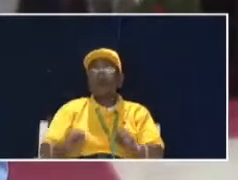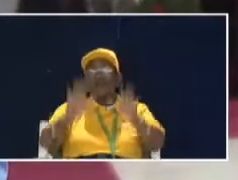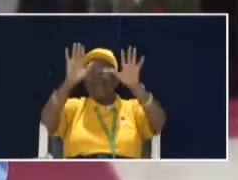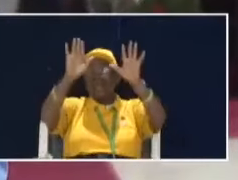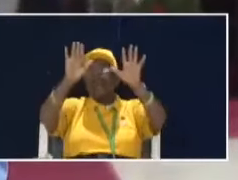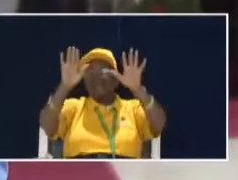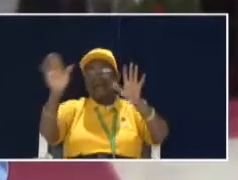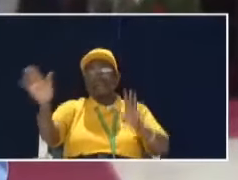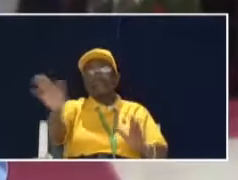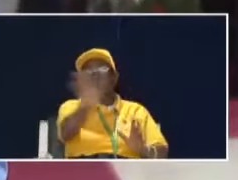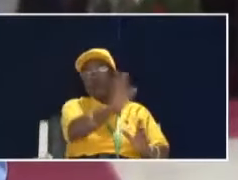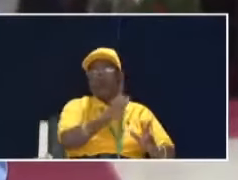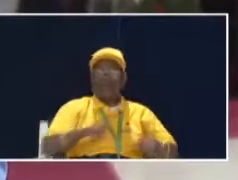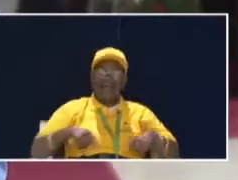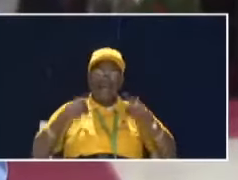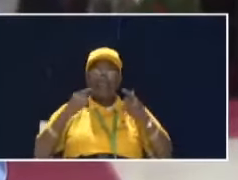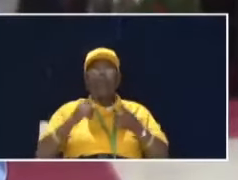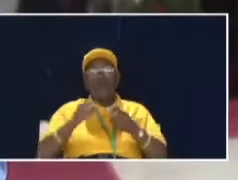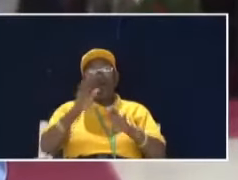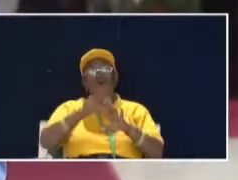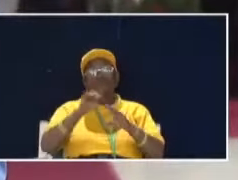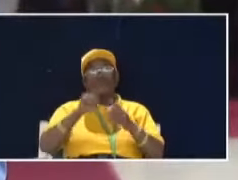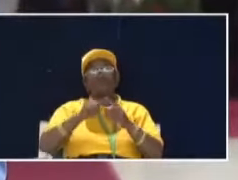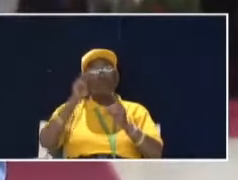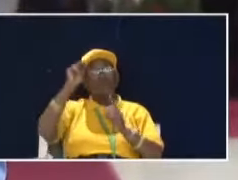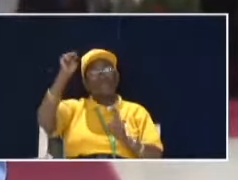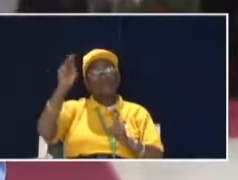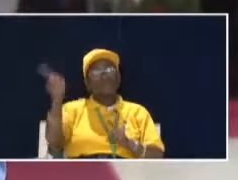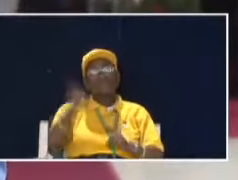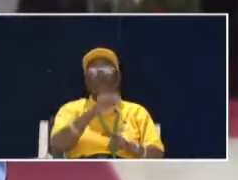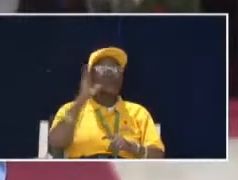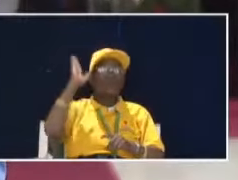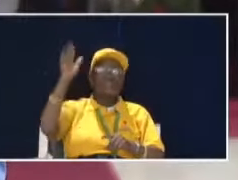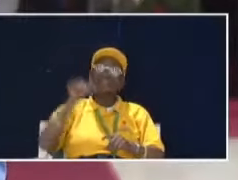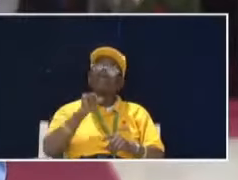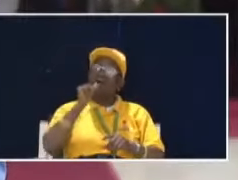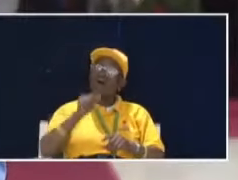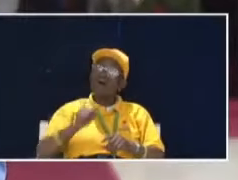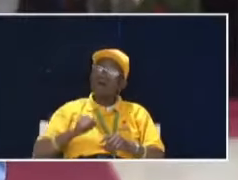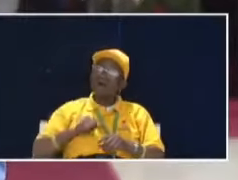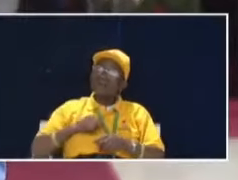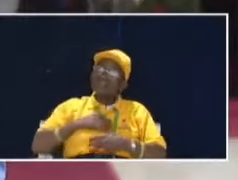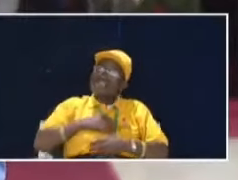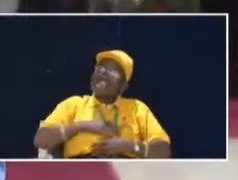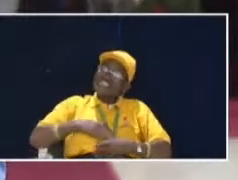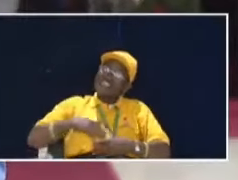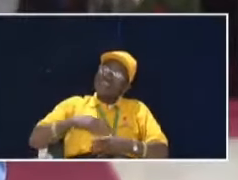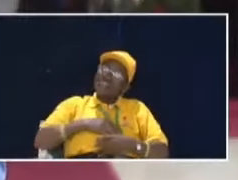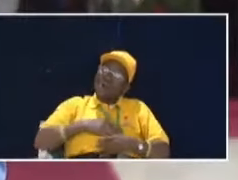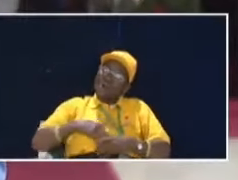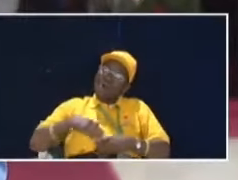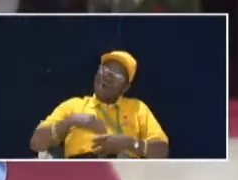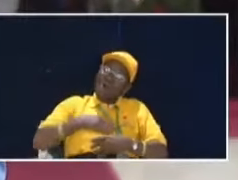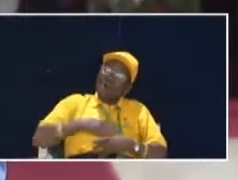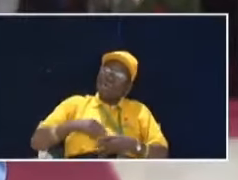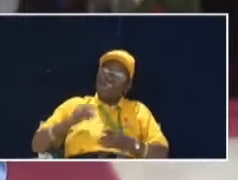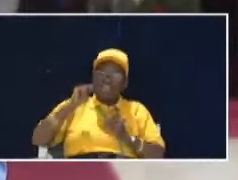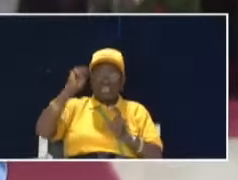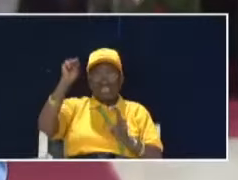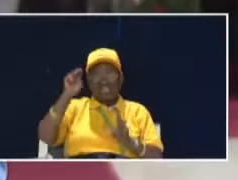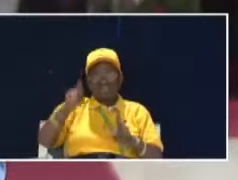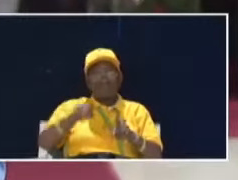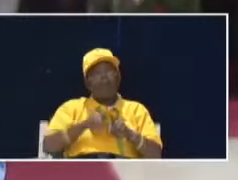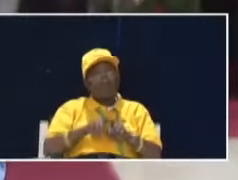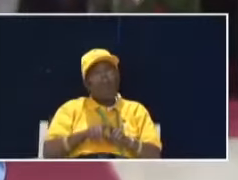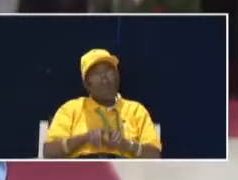want to become closely associated with my God, come now. I'm